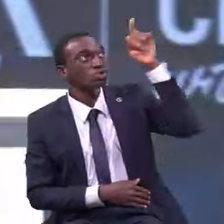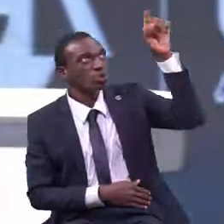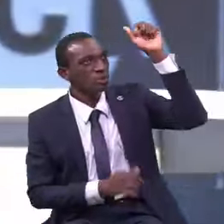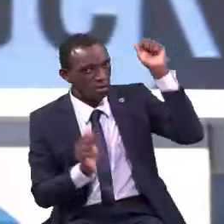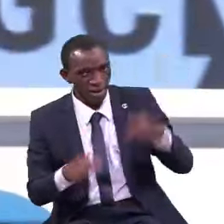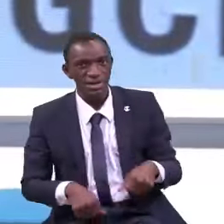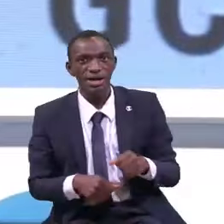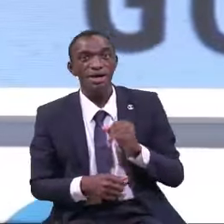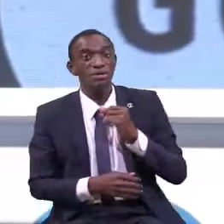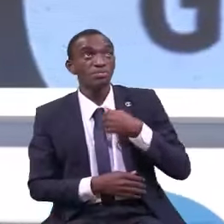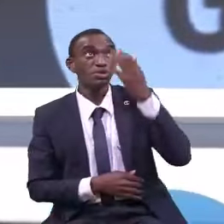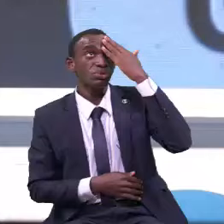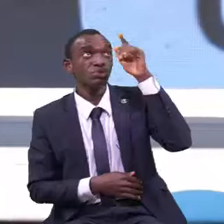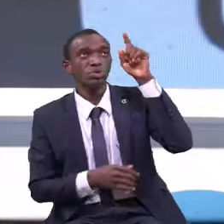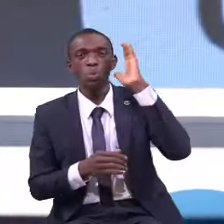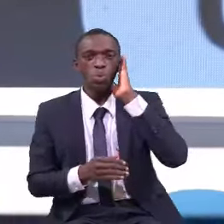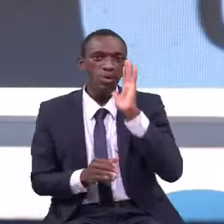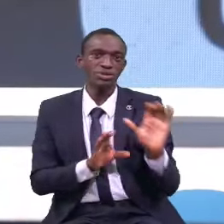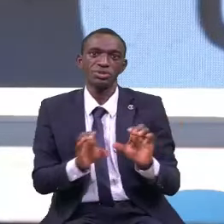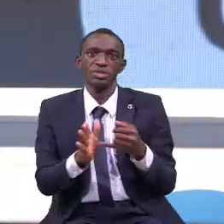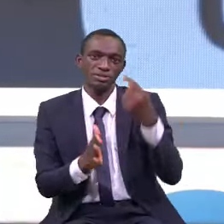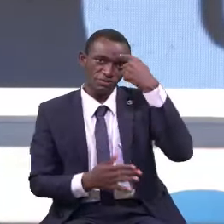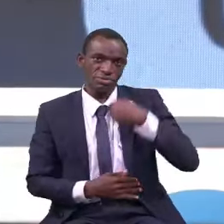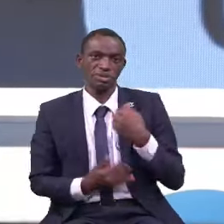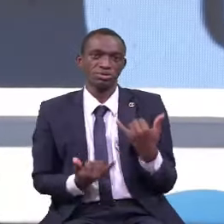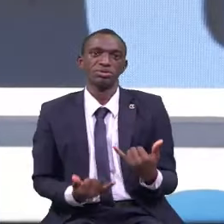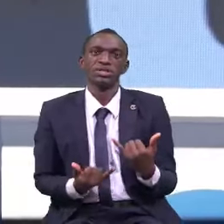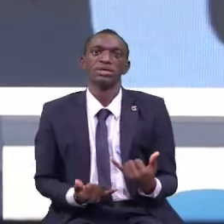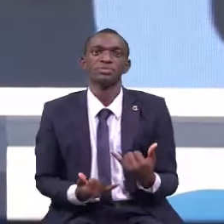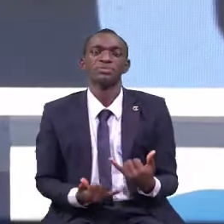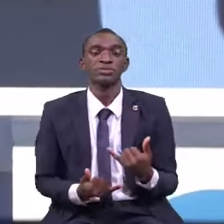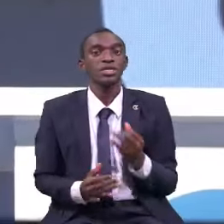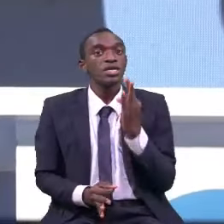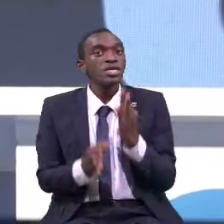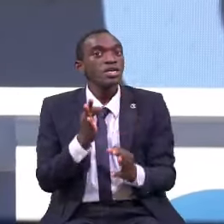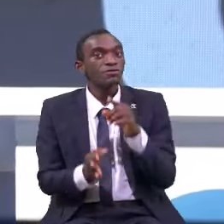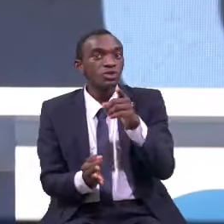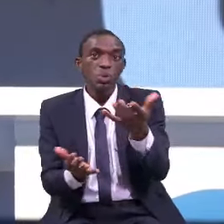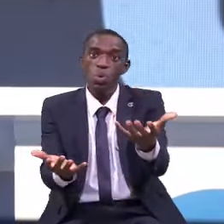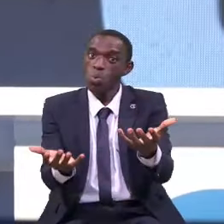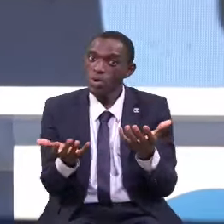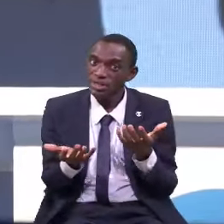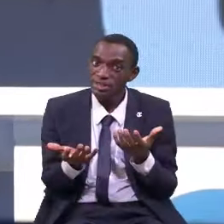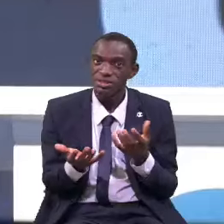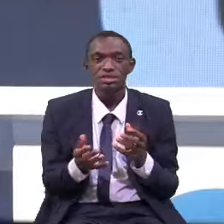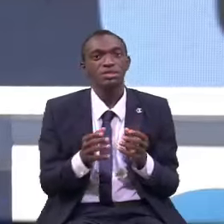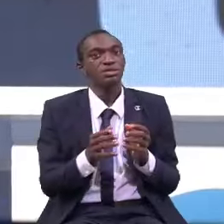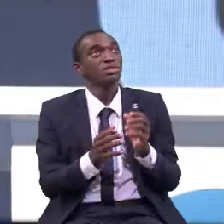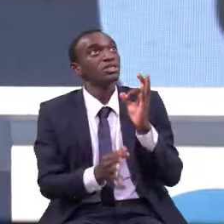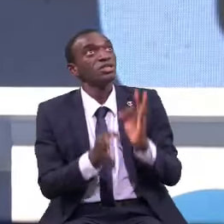you will do it for me today. If thou wilt, thou canst make